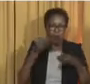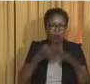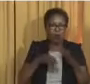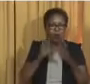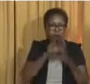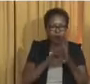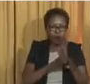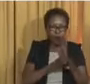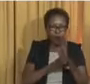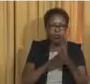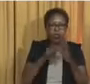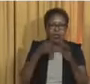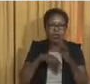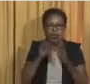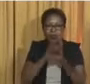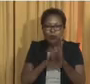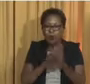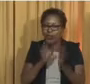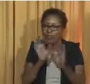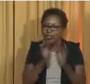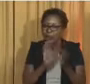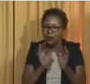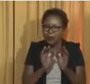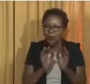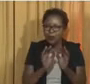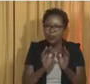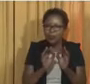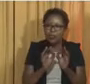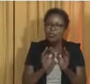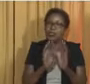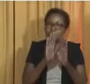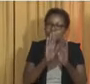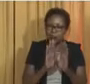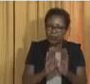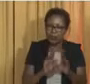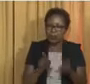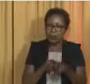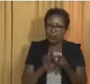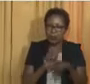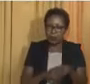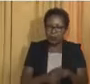the Constitution interpretation is imperative.